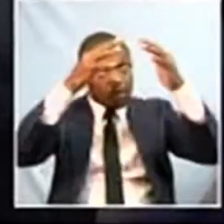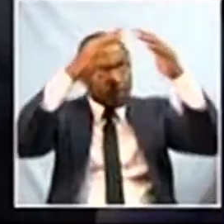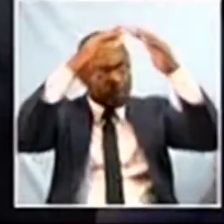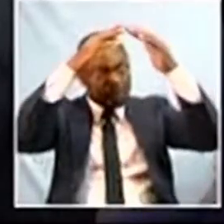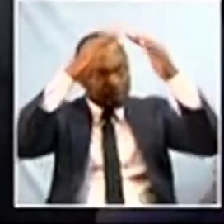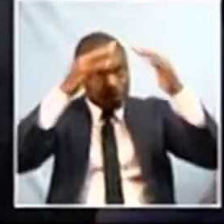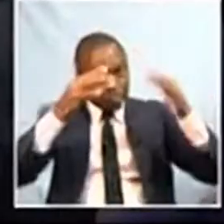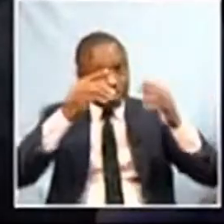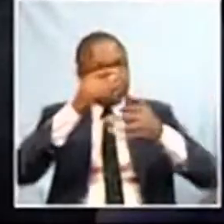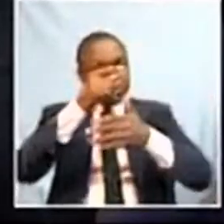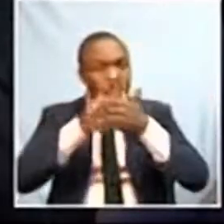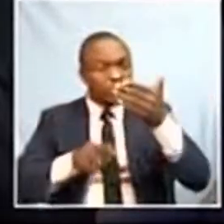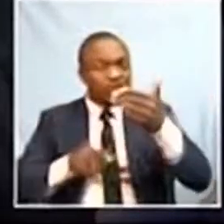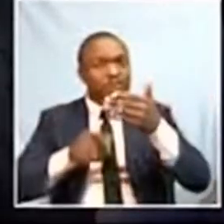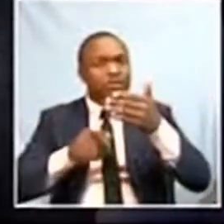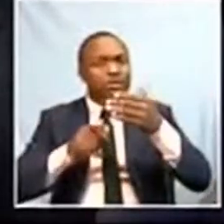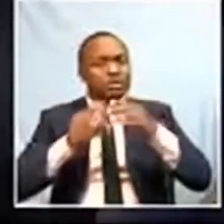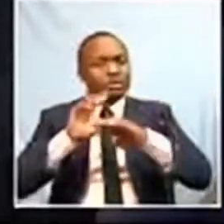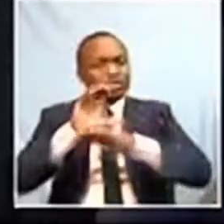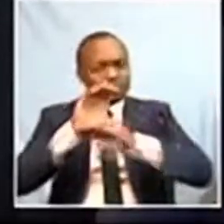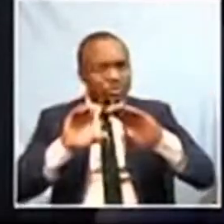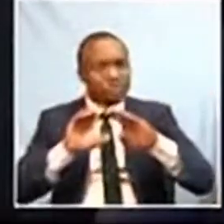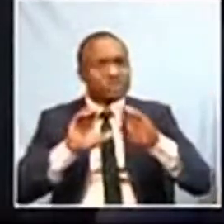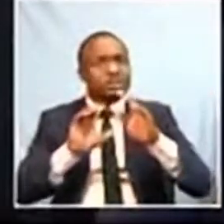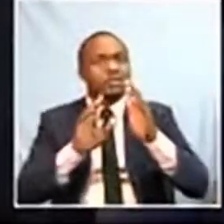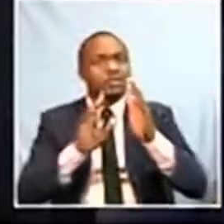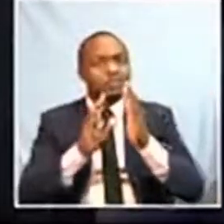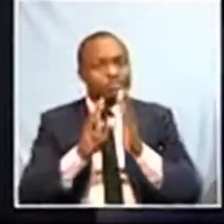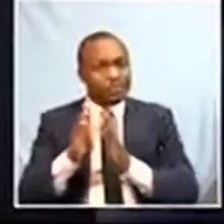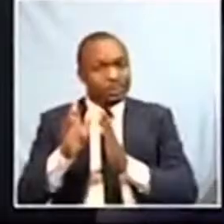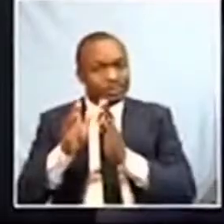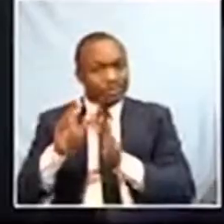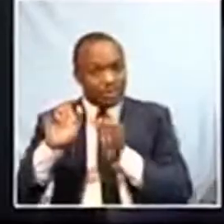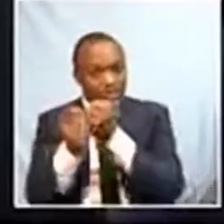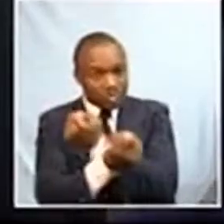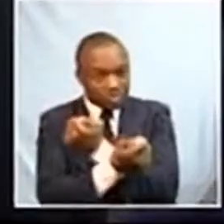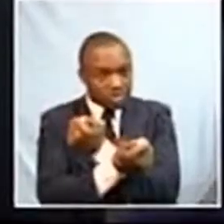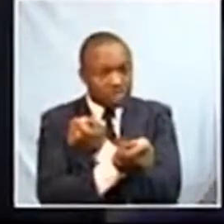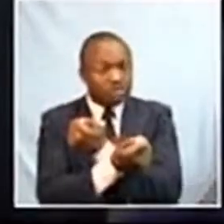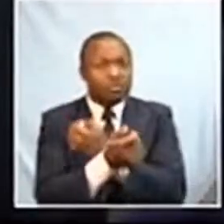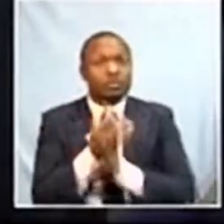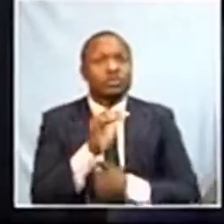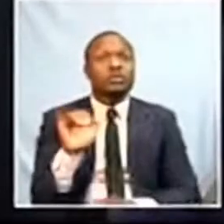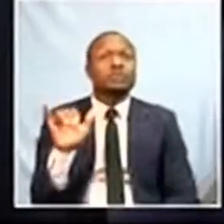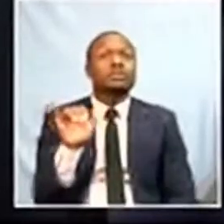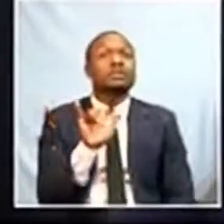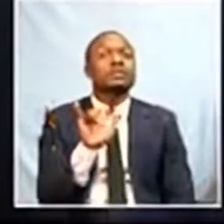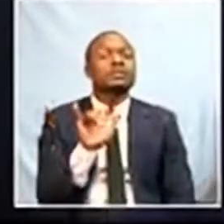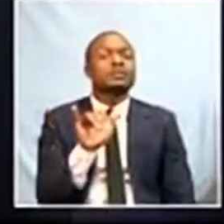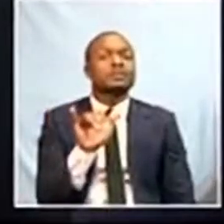What motivated the design to change from the standard